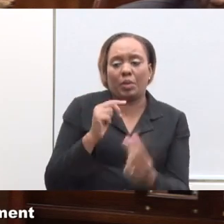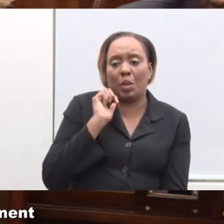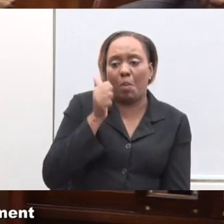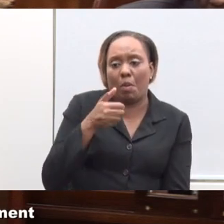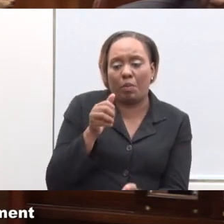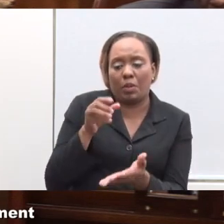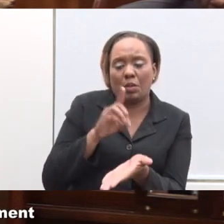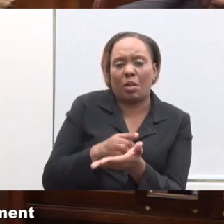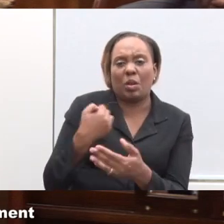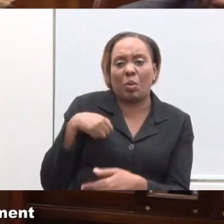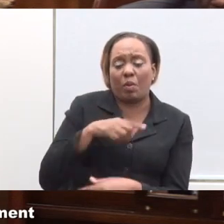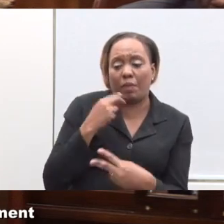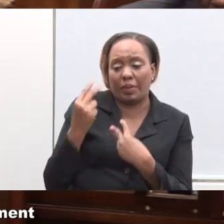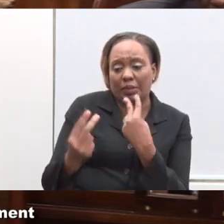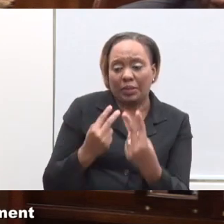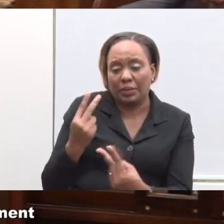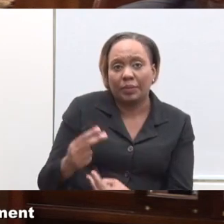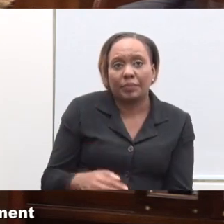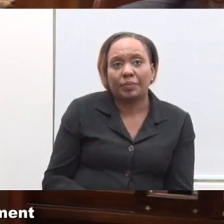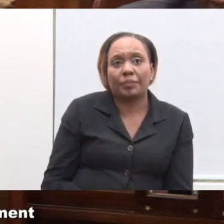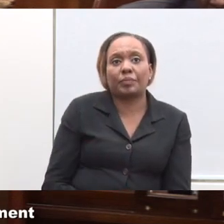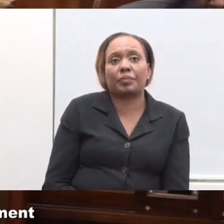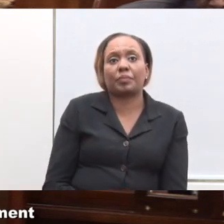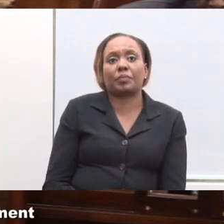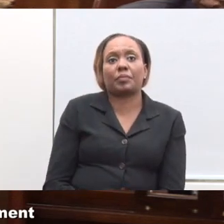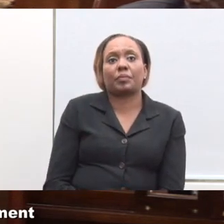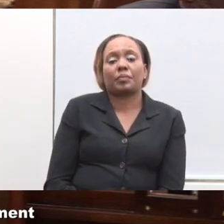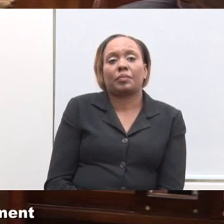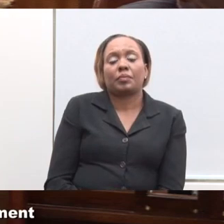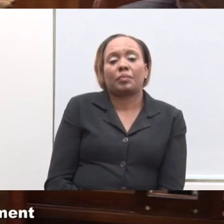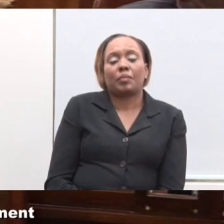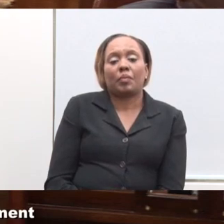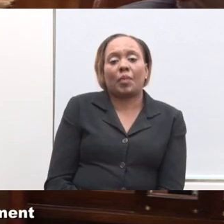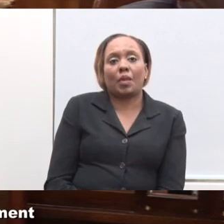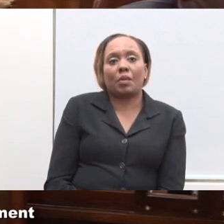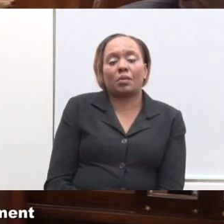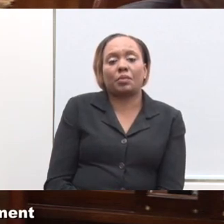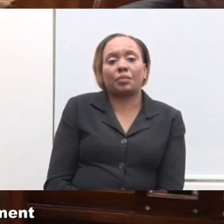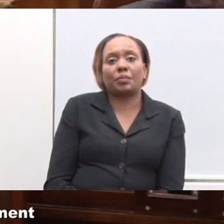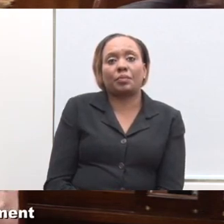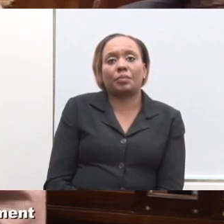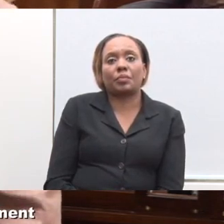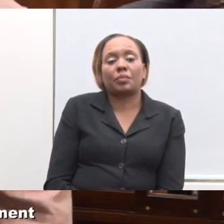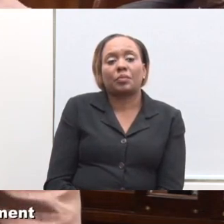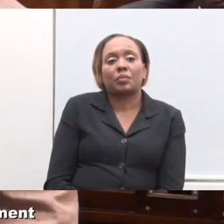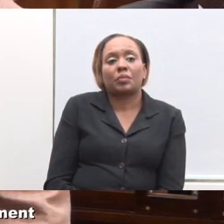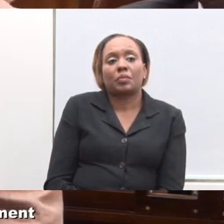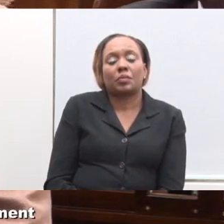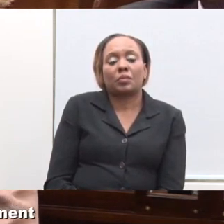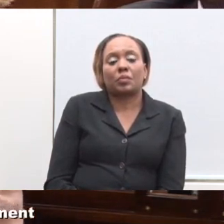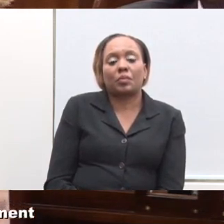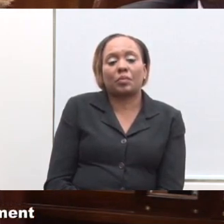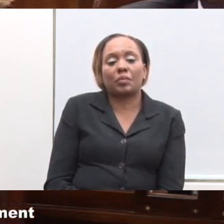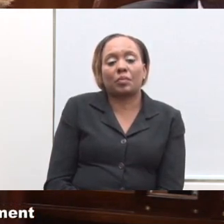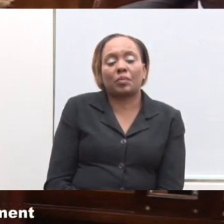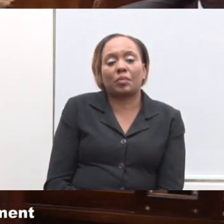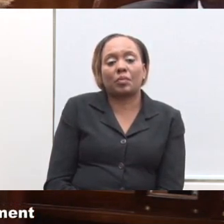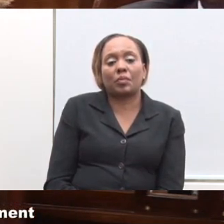doctors. The primary critical care facility is coming along nicely.